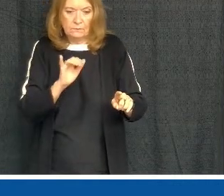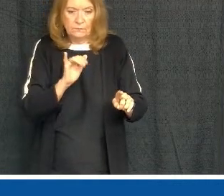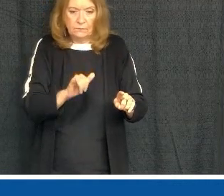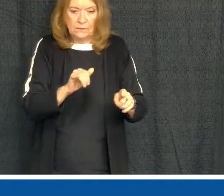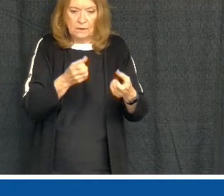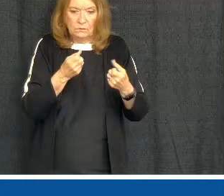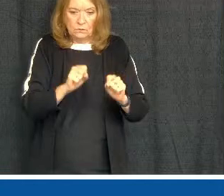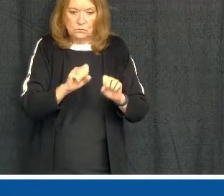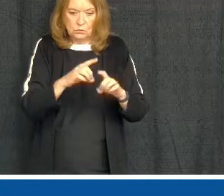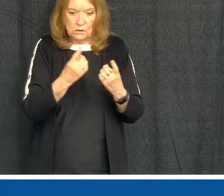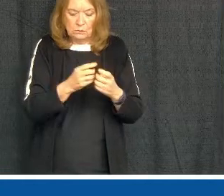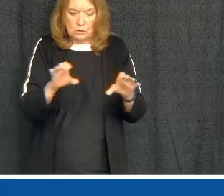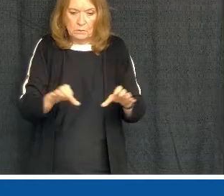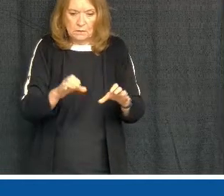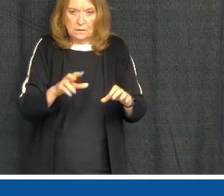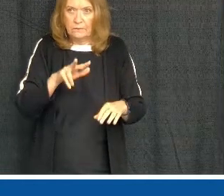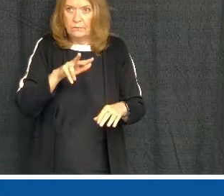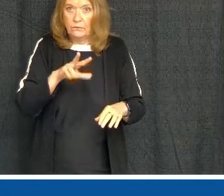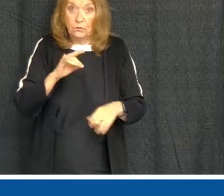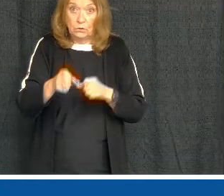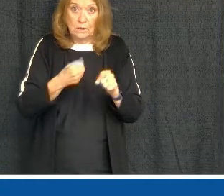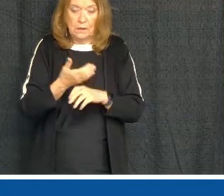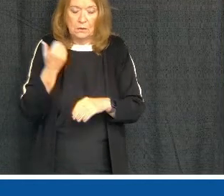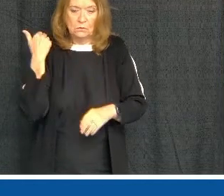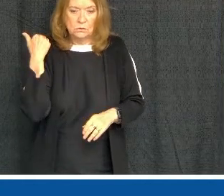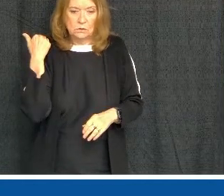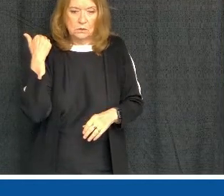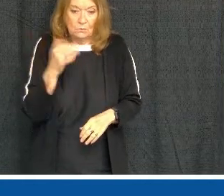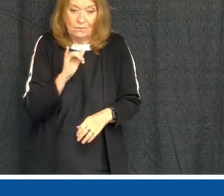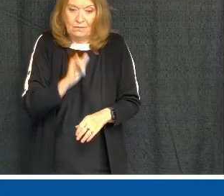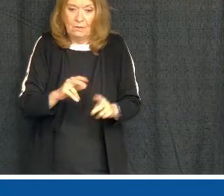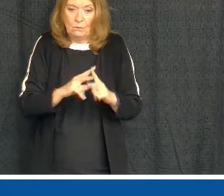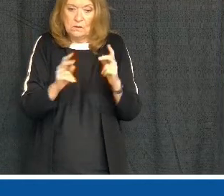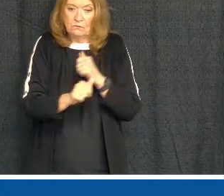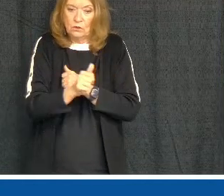street department did back 38 years ago, that was a very